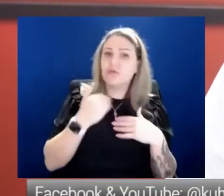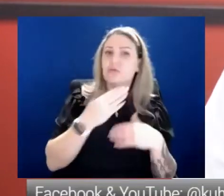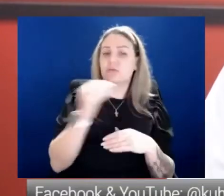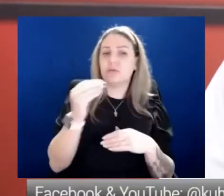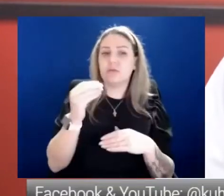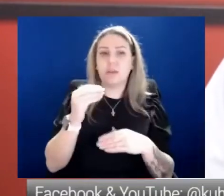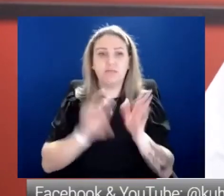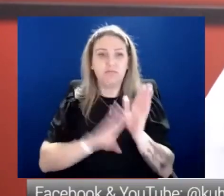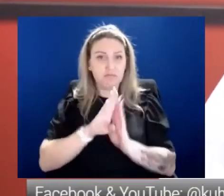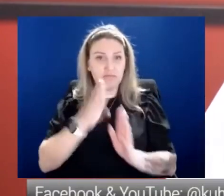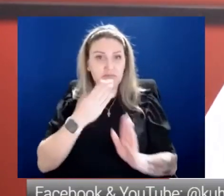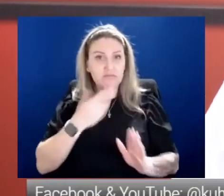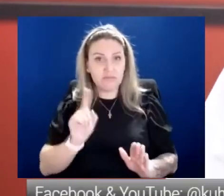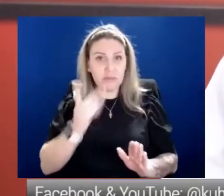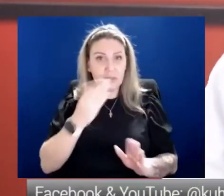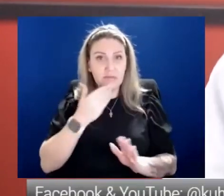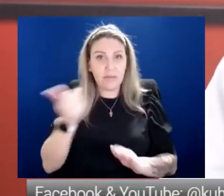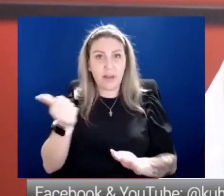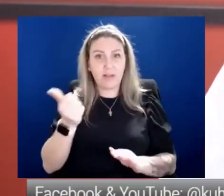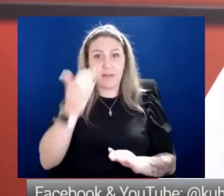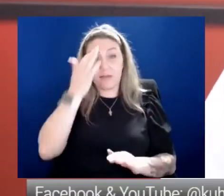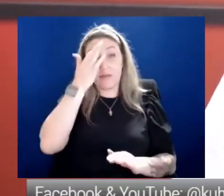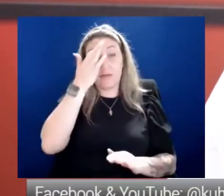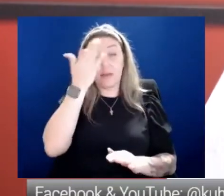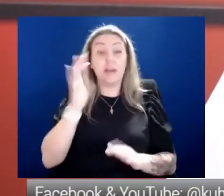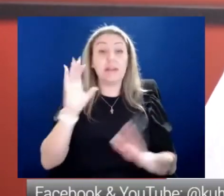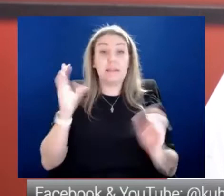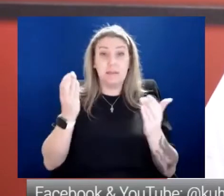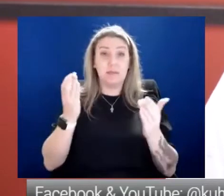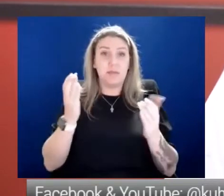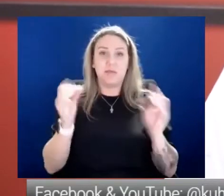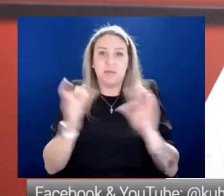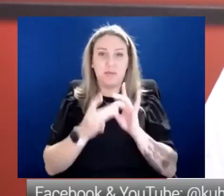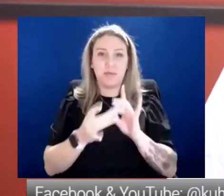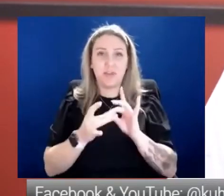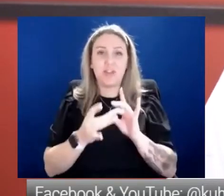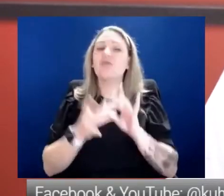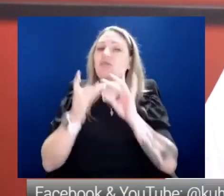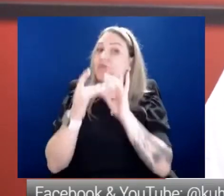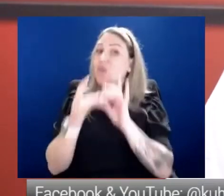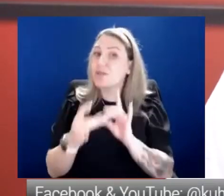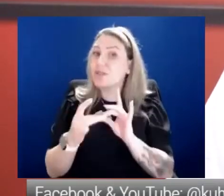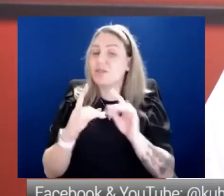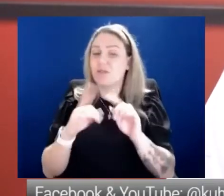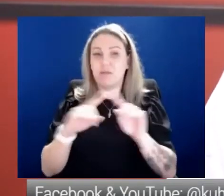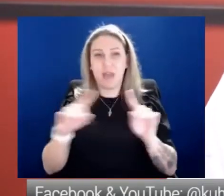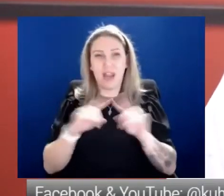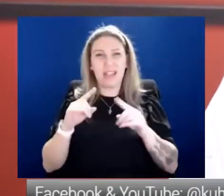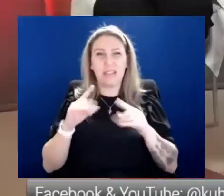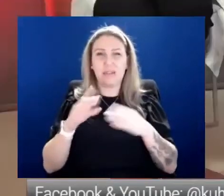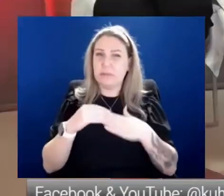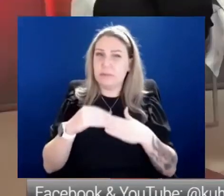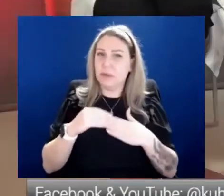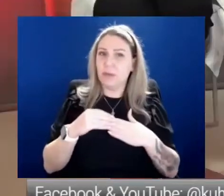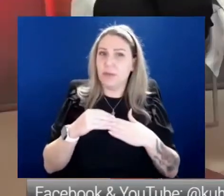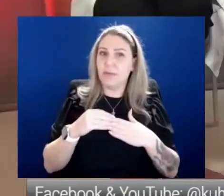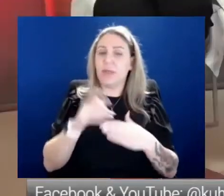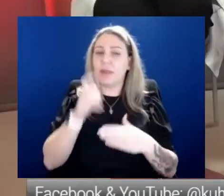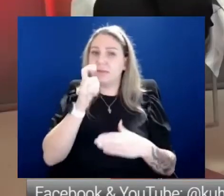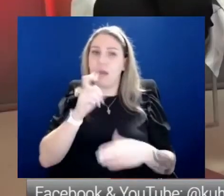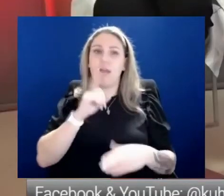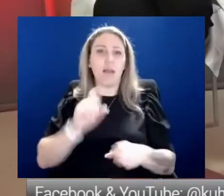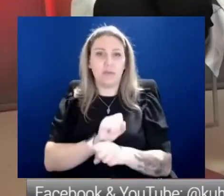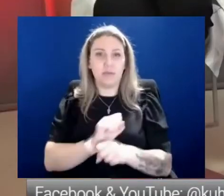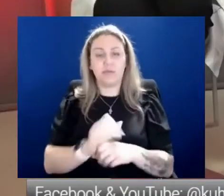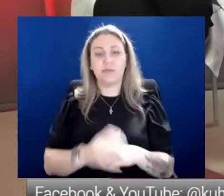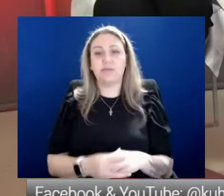better. Right. It seems to be. There's an association. So there's an association, but that association is very loose, so it's not an absolute by any stretch. The person went on to